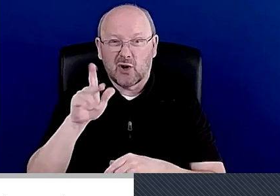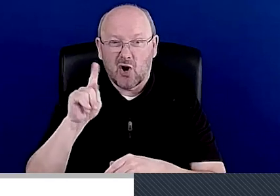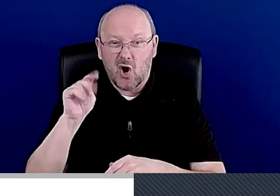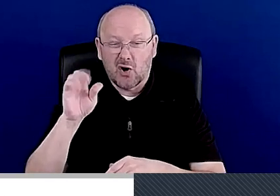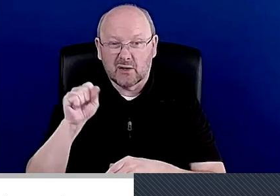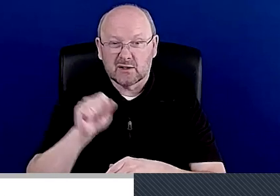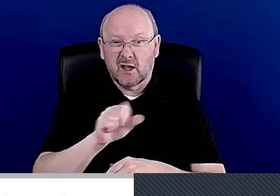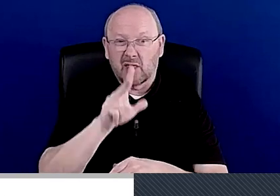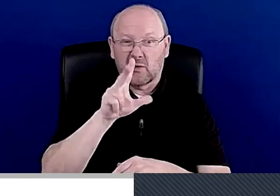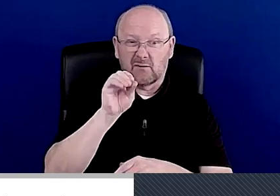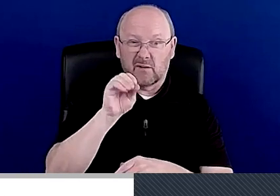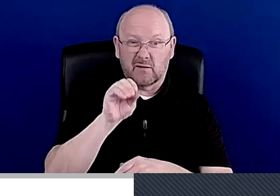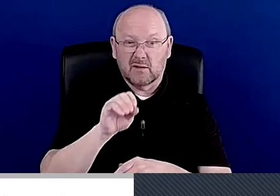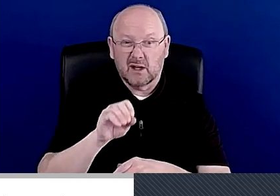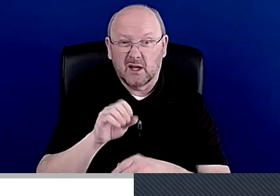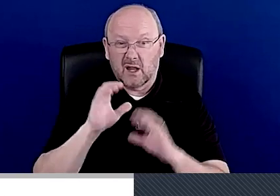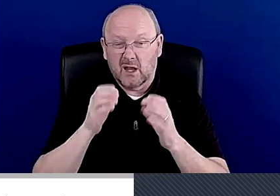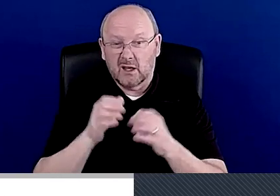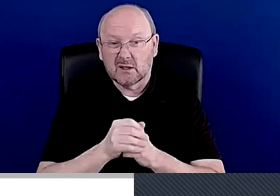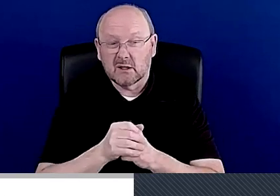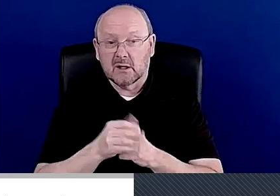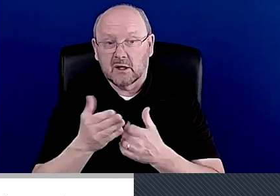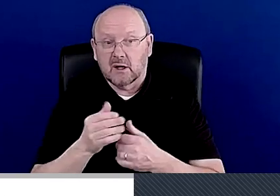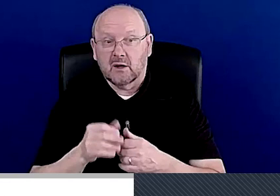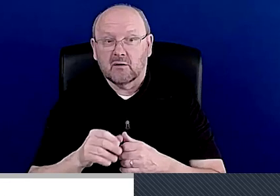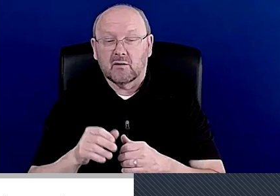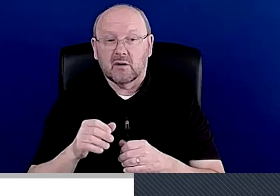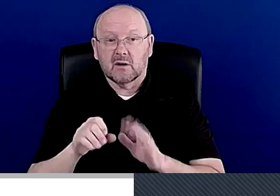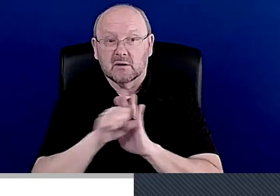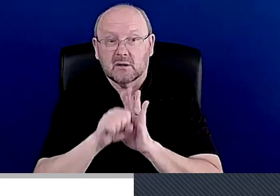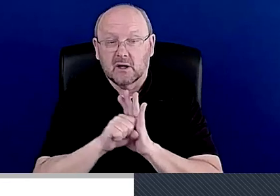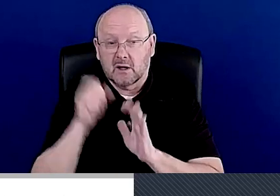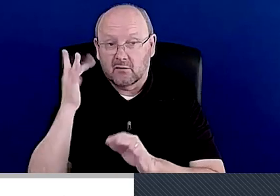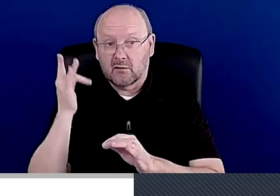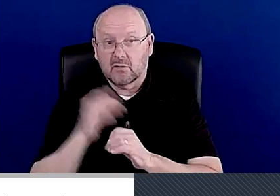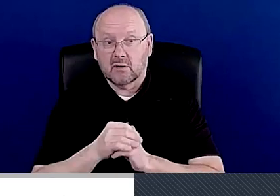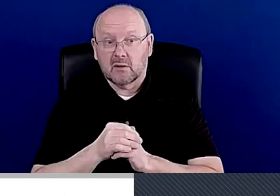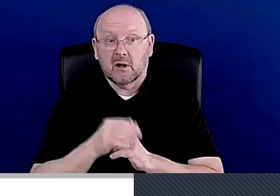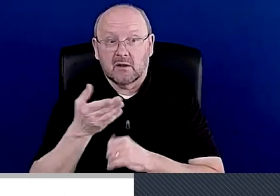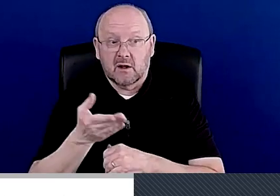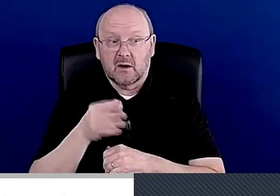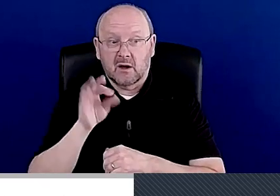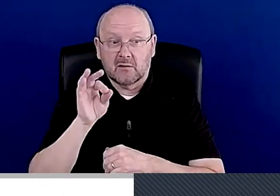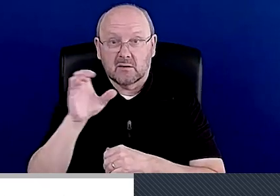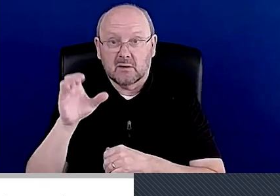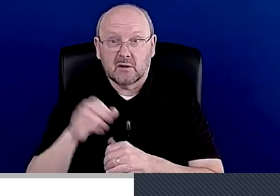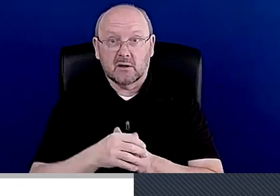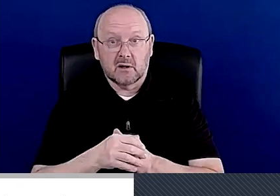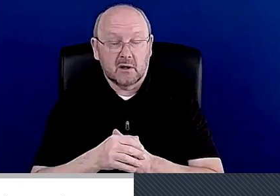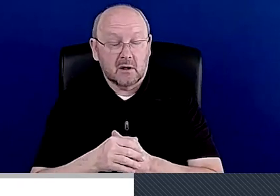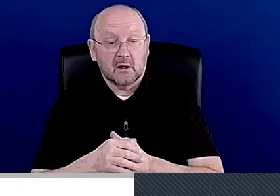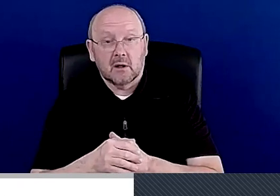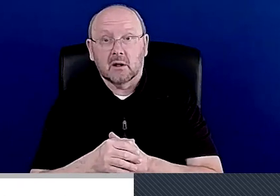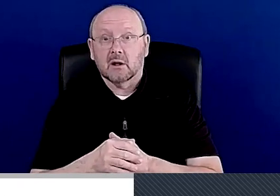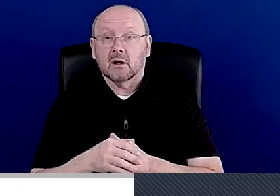equivalency exam through the state of California here at Fresno City College. So if you ever get the phone call and